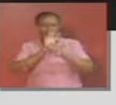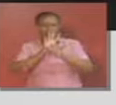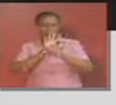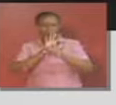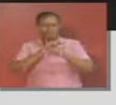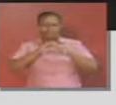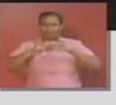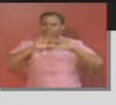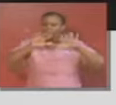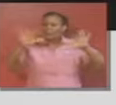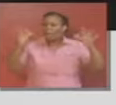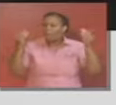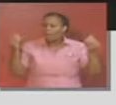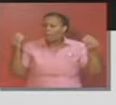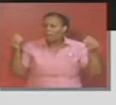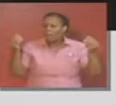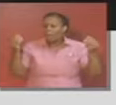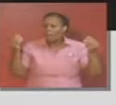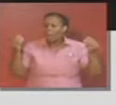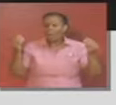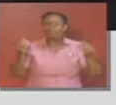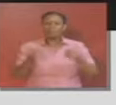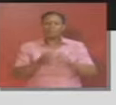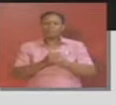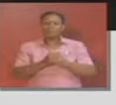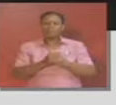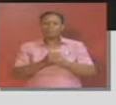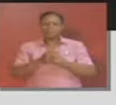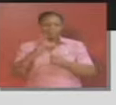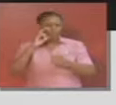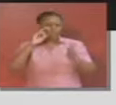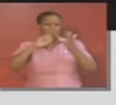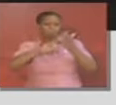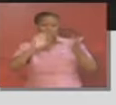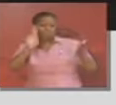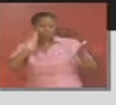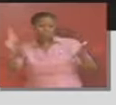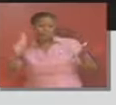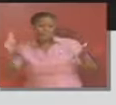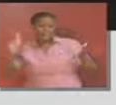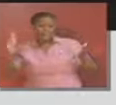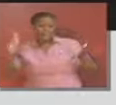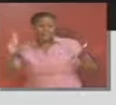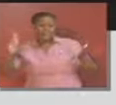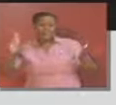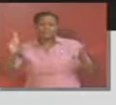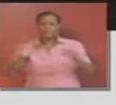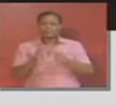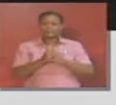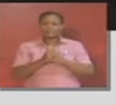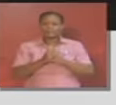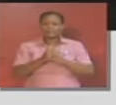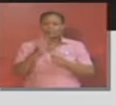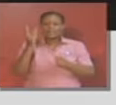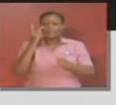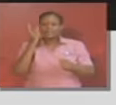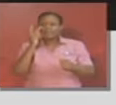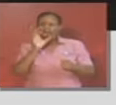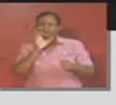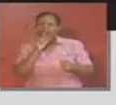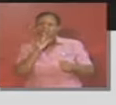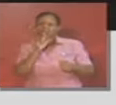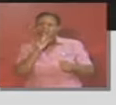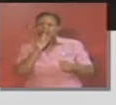really looking towards the right-hand end of this graph, the end where we have the orange bars. And if we look at